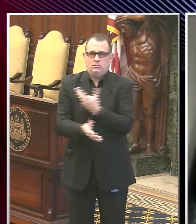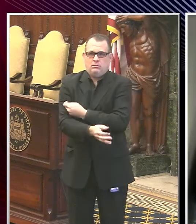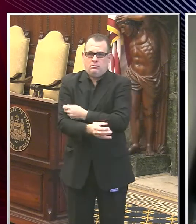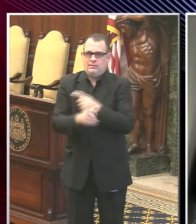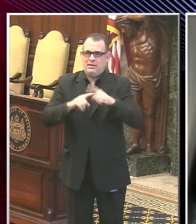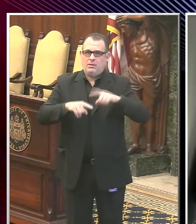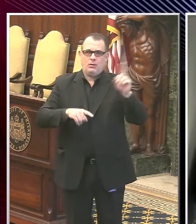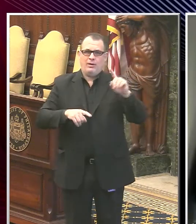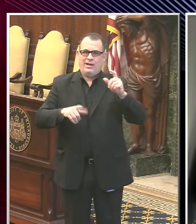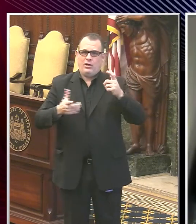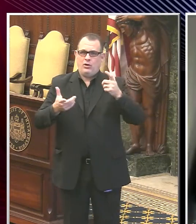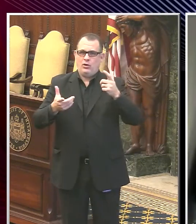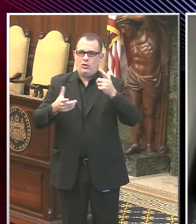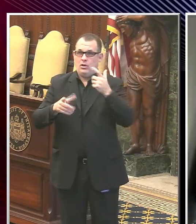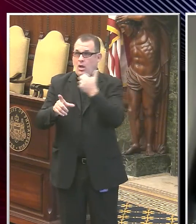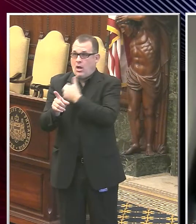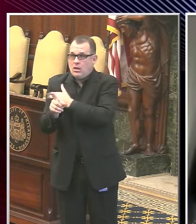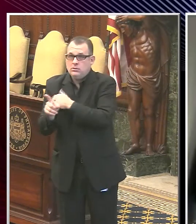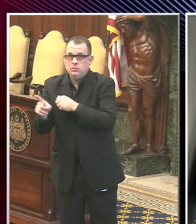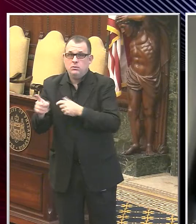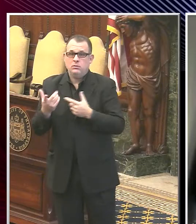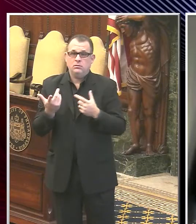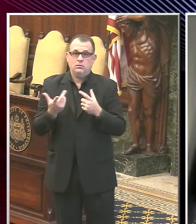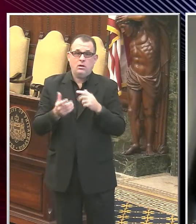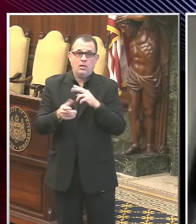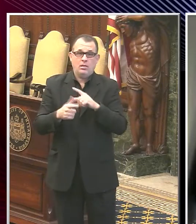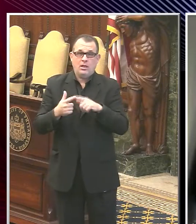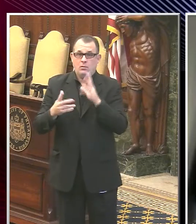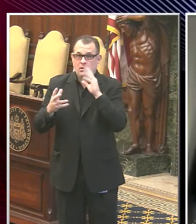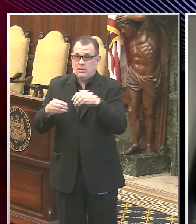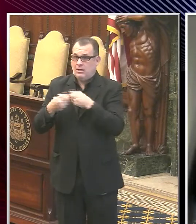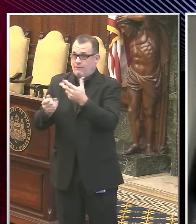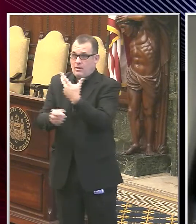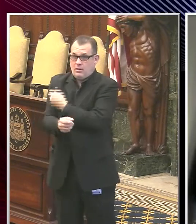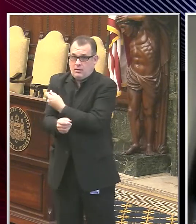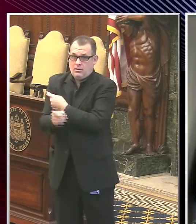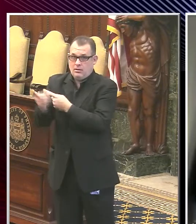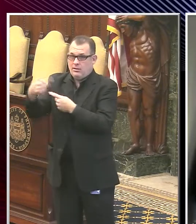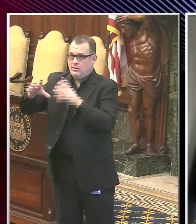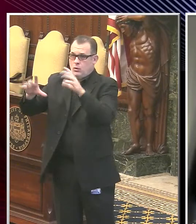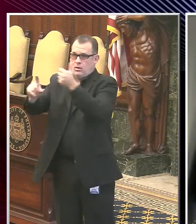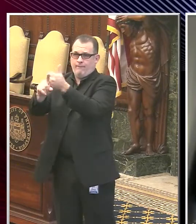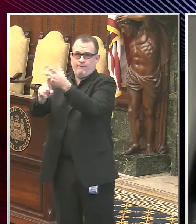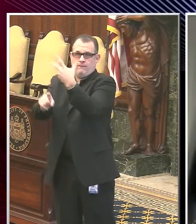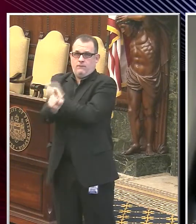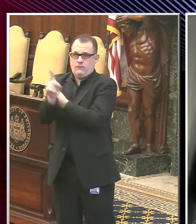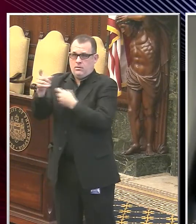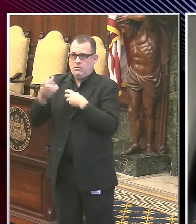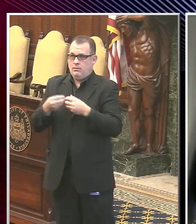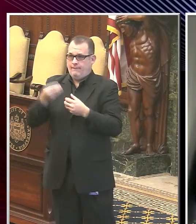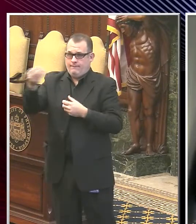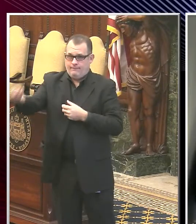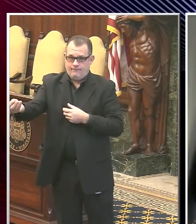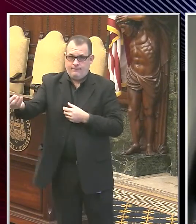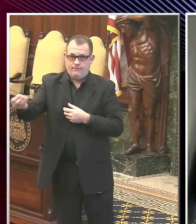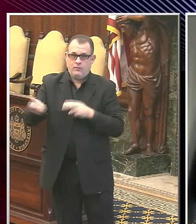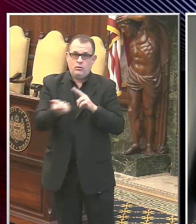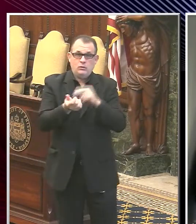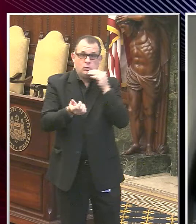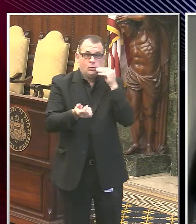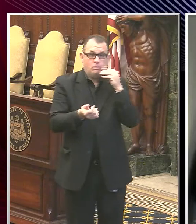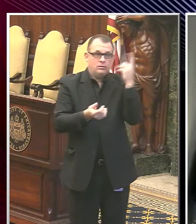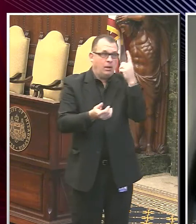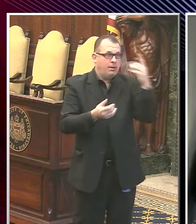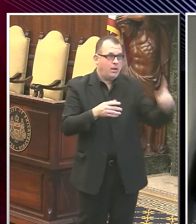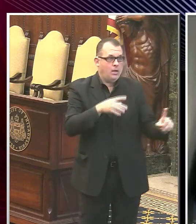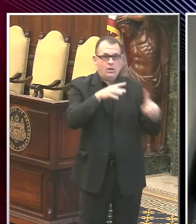For hospitals, we will give the vaccine to the hospitals and they will vaccinate their own staff. We will have people who go into nursing homes to vaccinate nursing